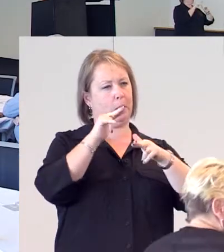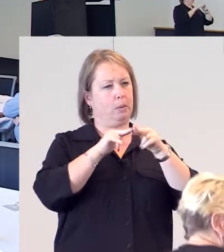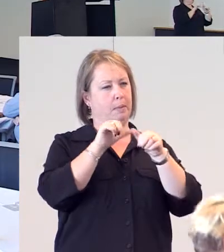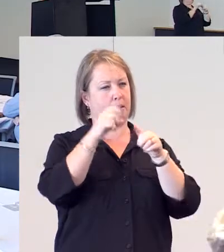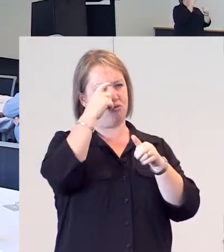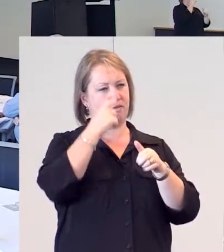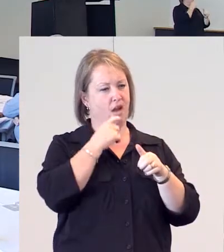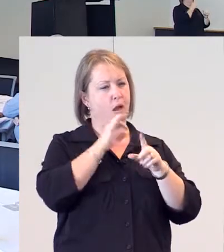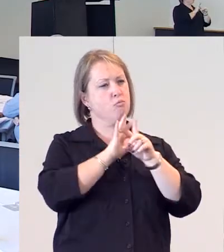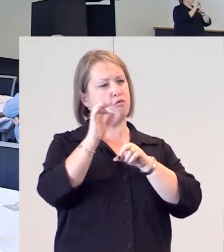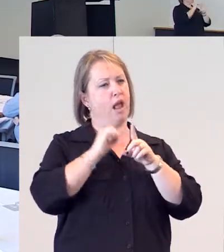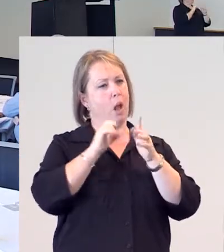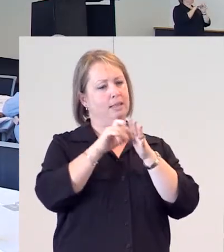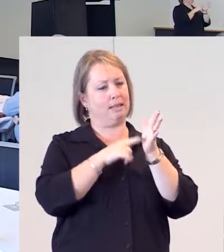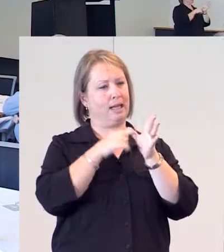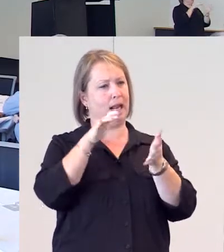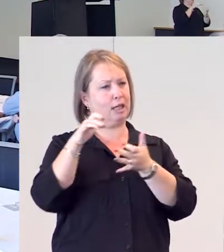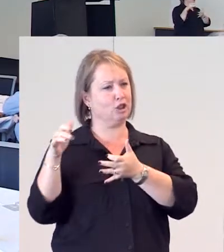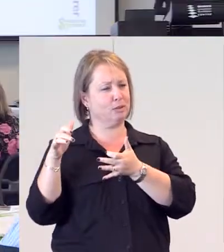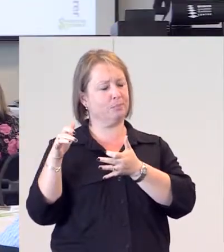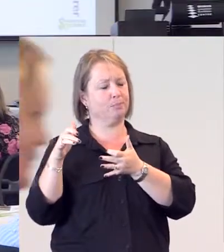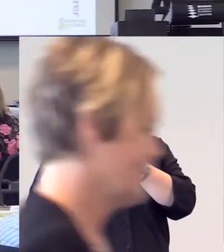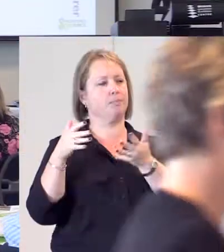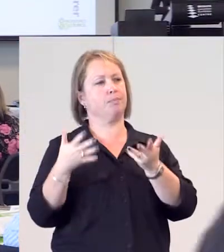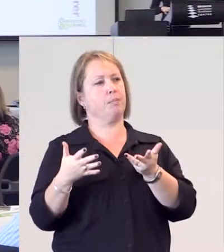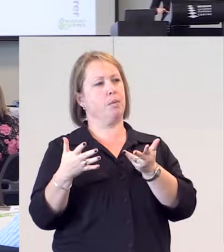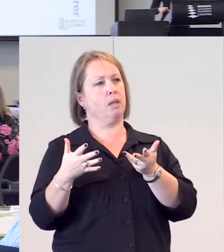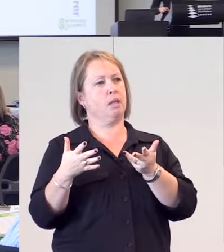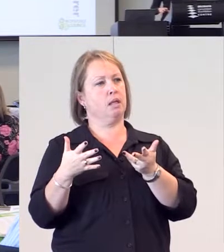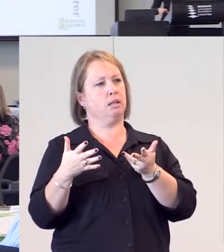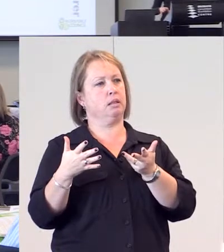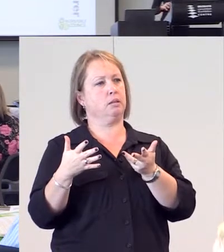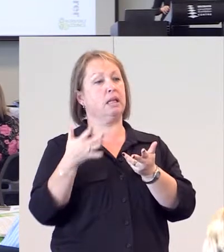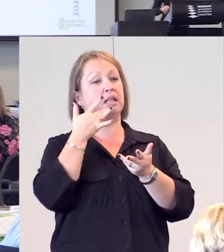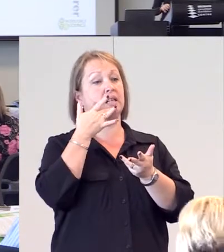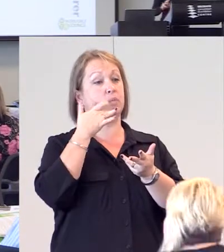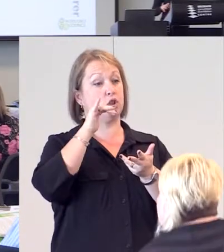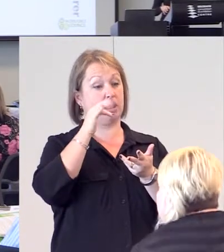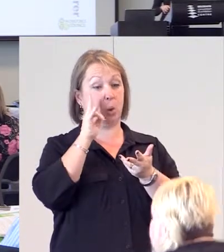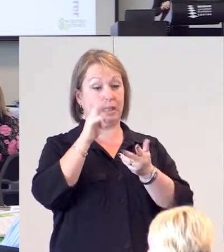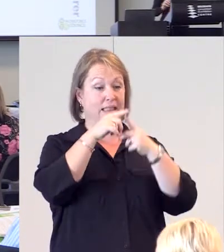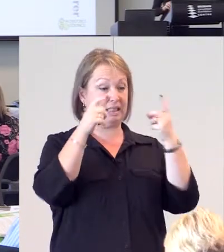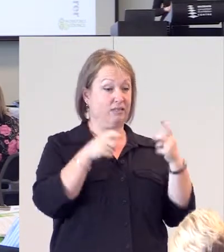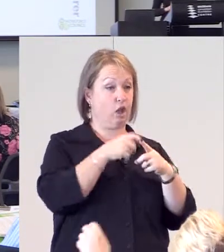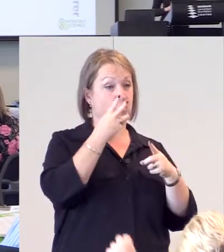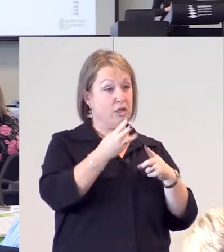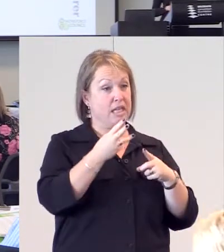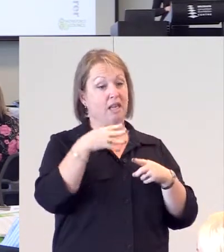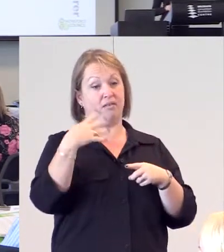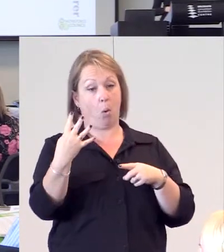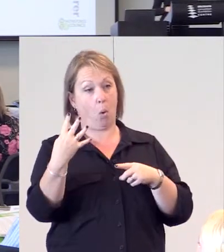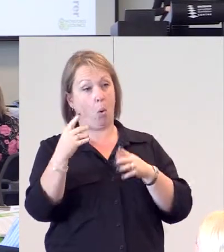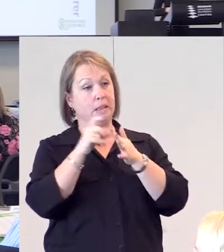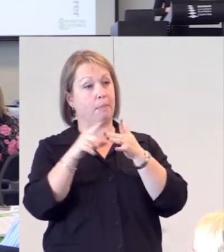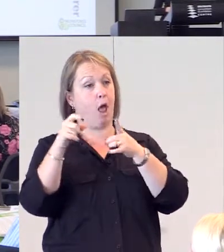our data collection. Because if we were just to look at the Certificate 3, Certificate 4 and Diploma